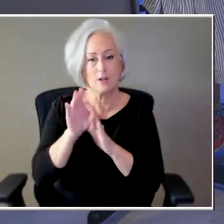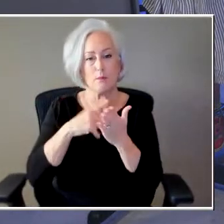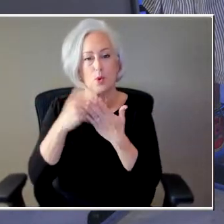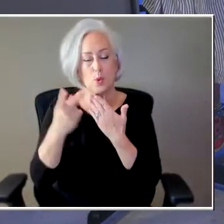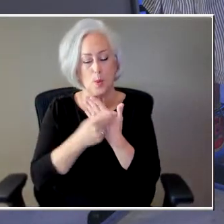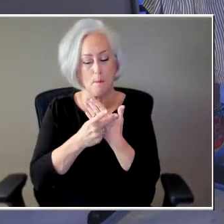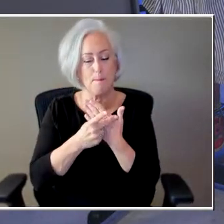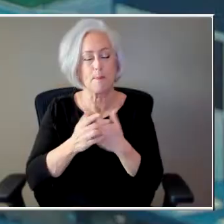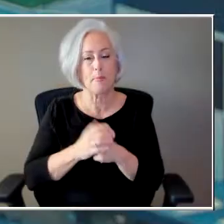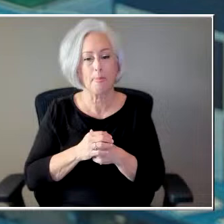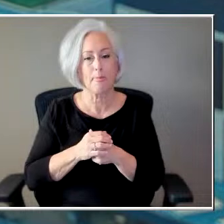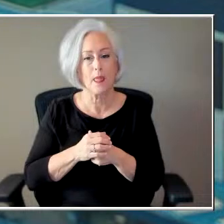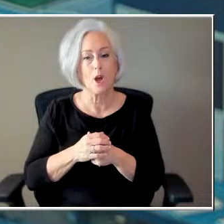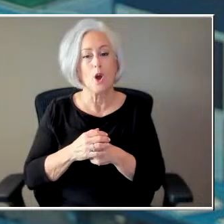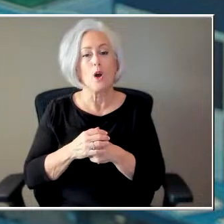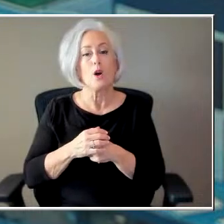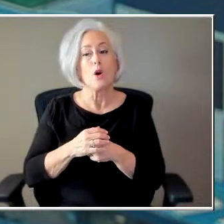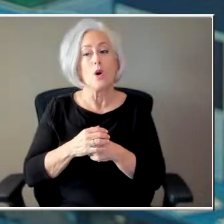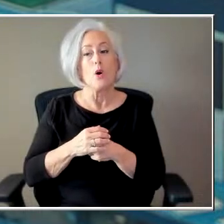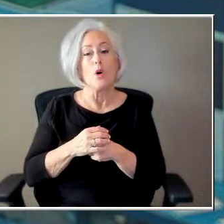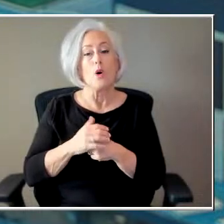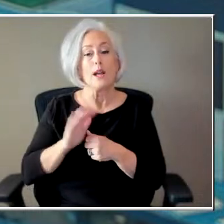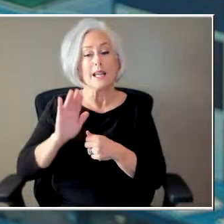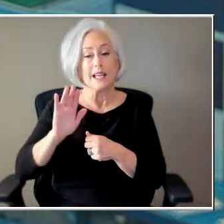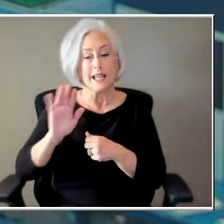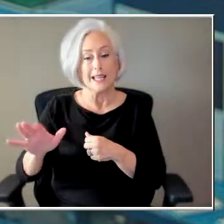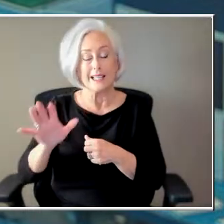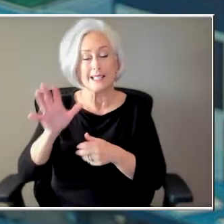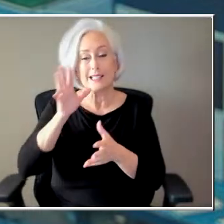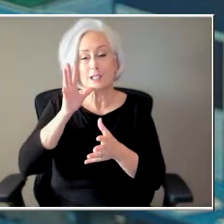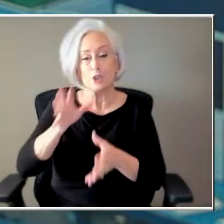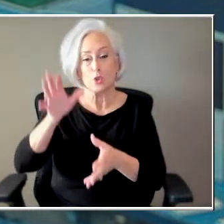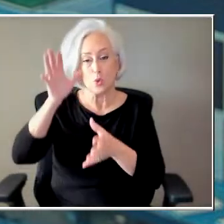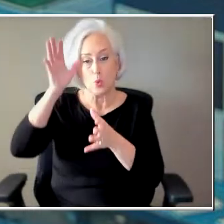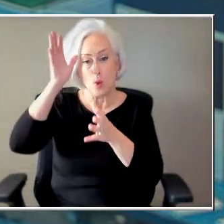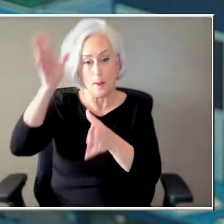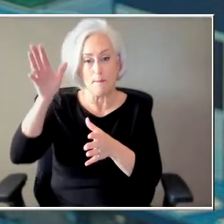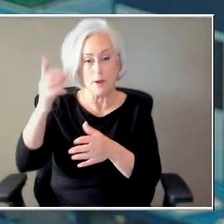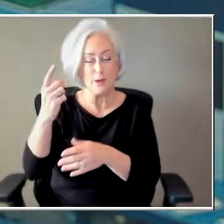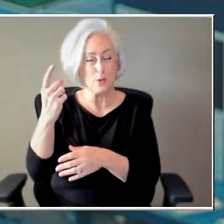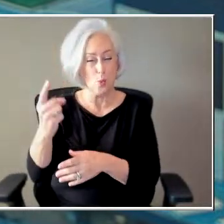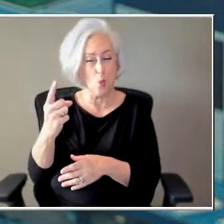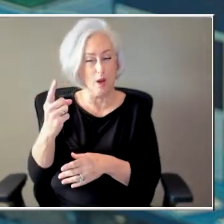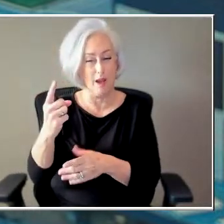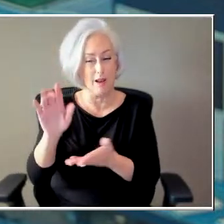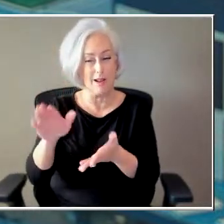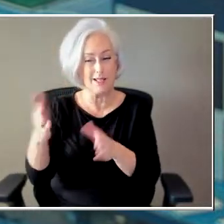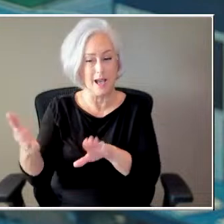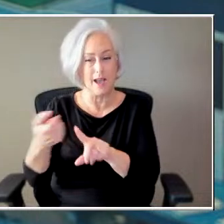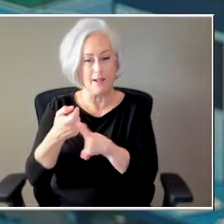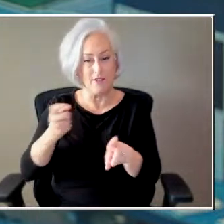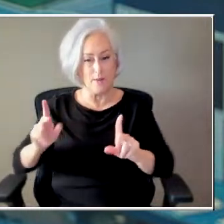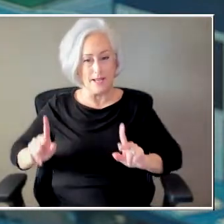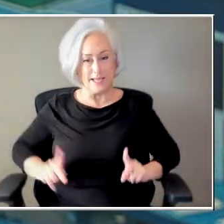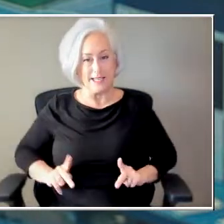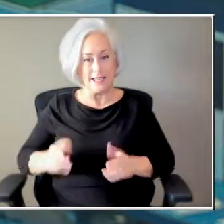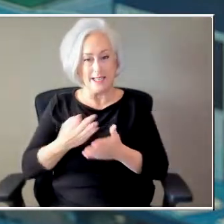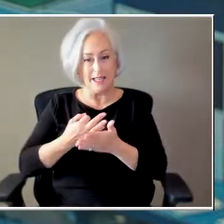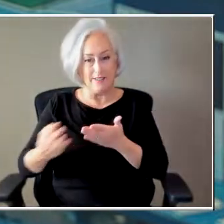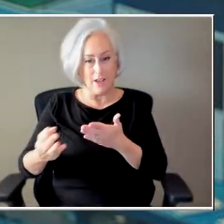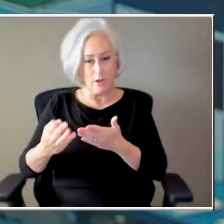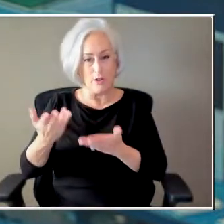one of his grandparents did suffer and pass away from kidney failure, so I think that was the first kind of spark for